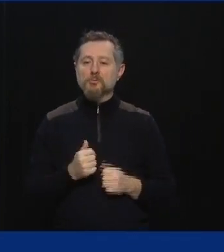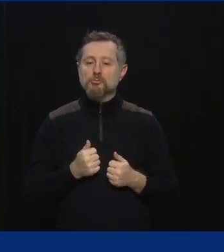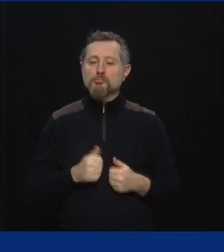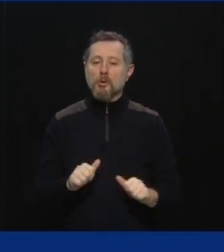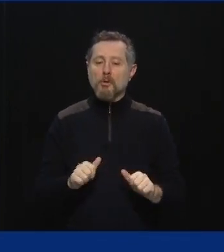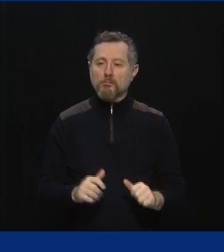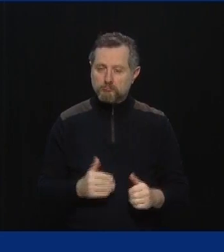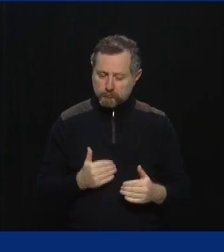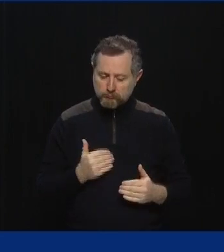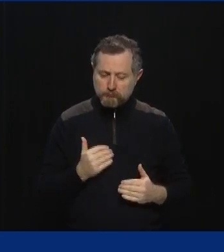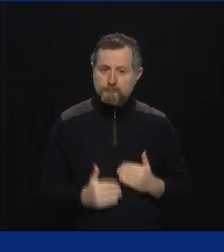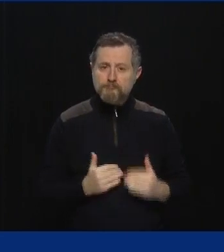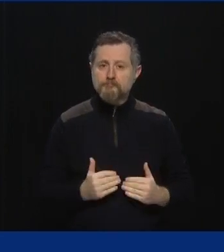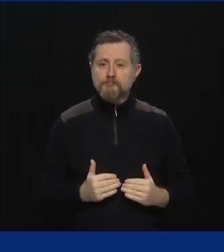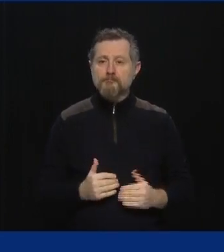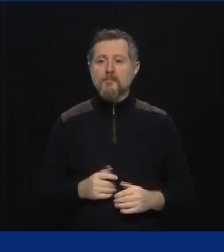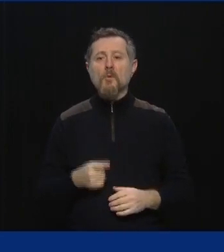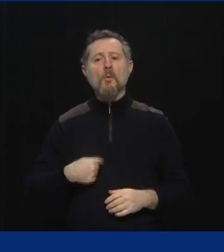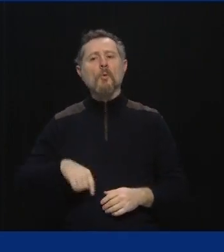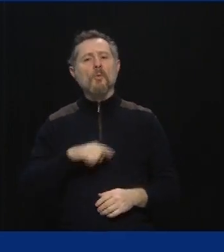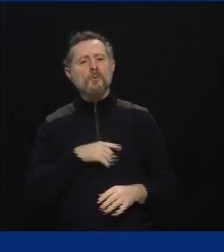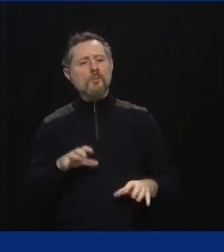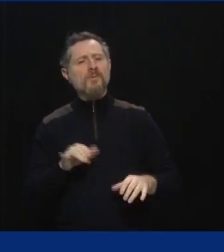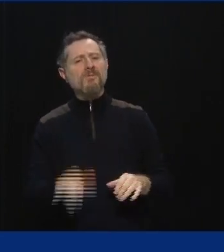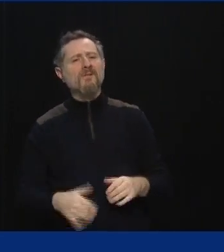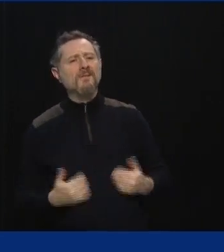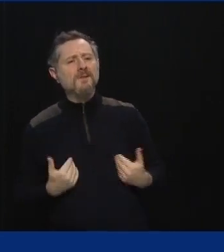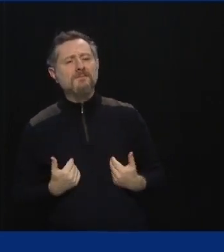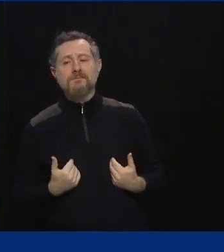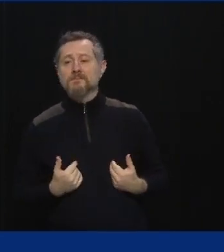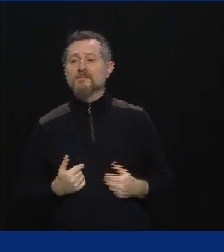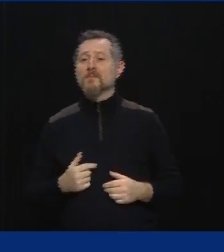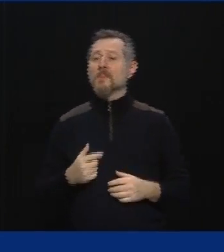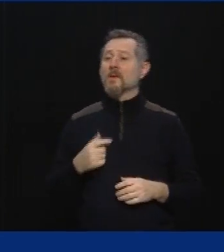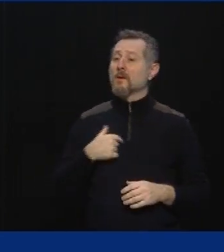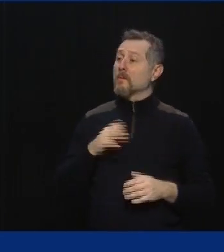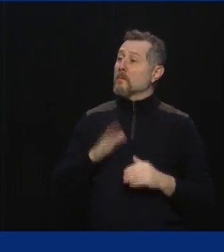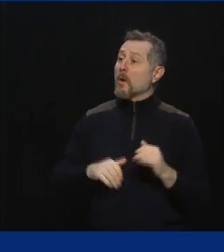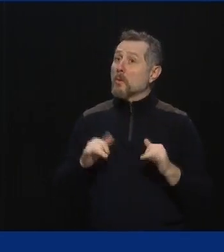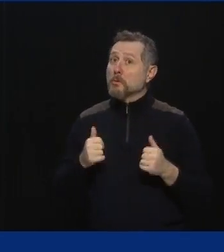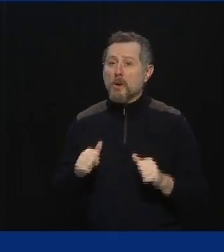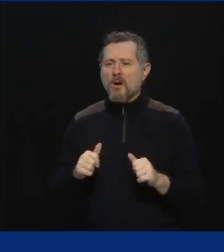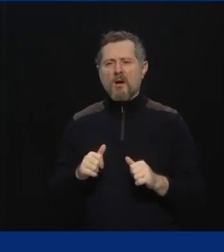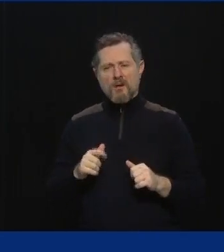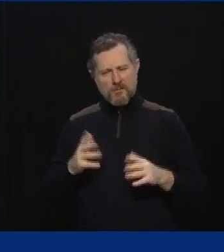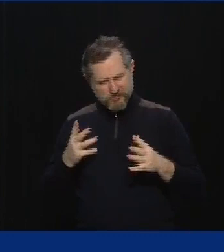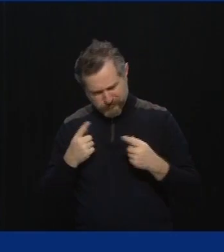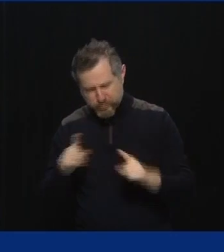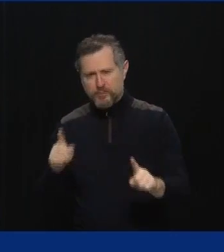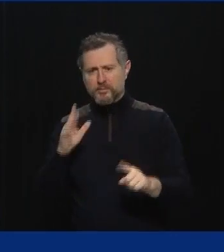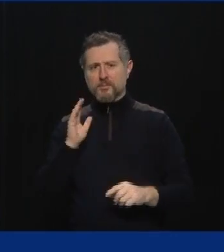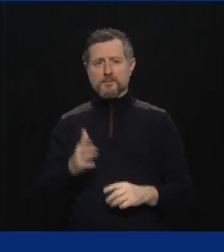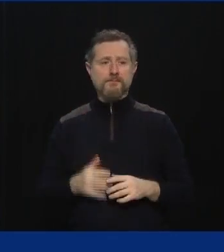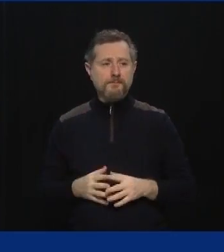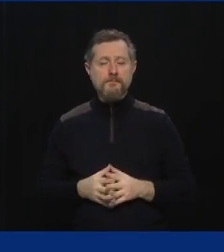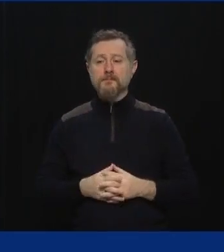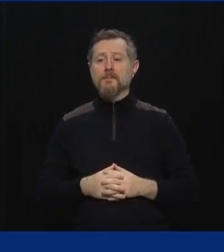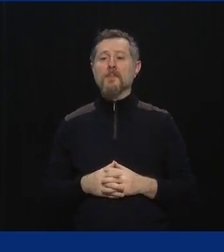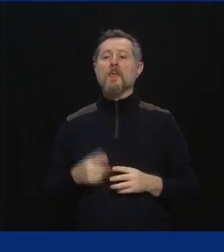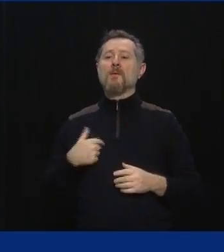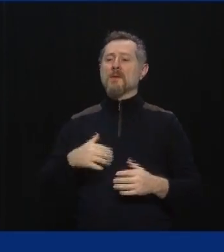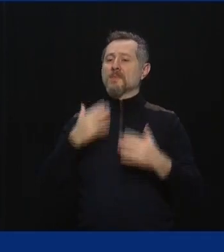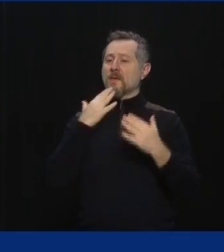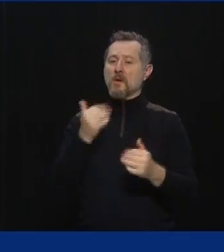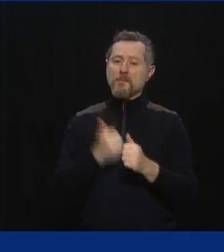We've done that. We are more than trying. We're going to get it done. And I thank everyone who's part of